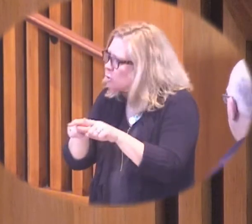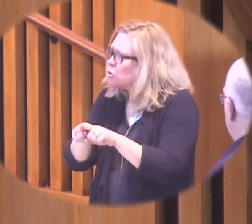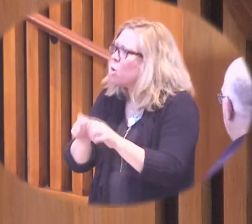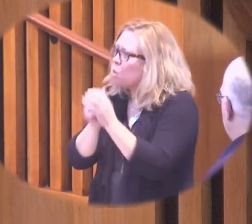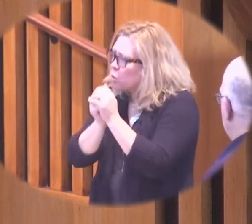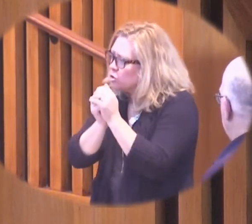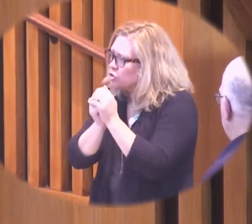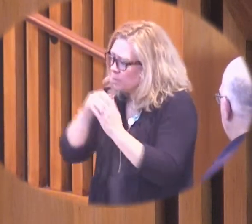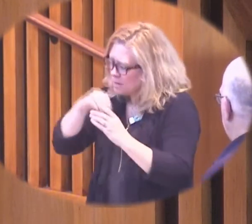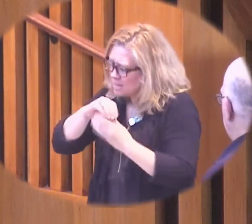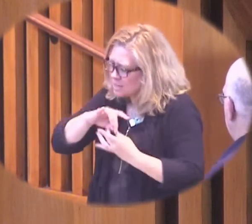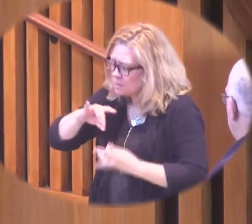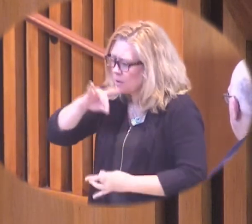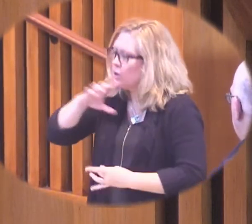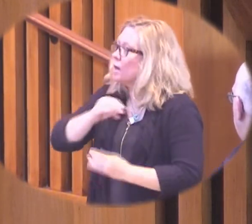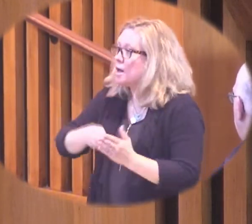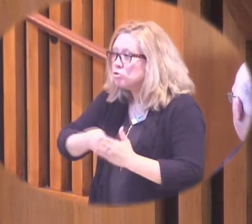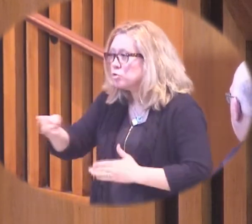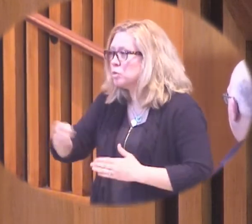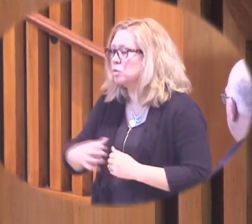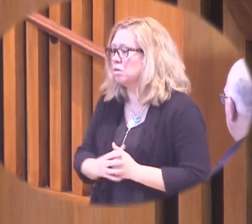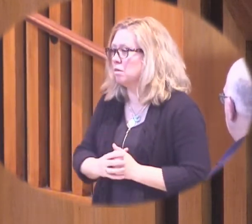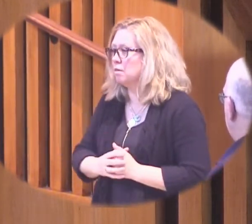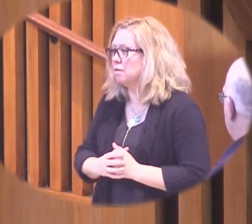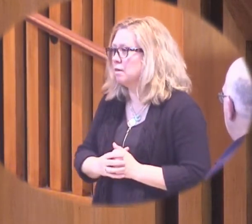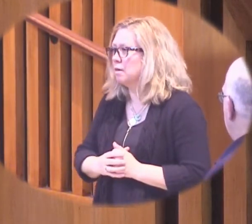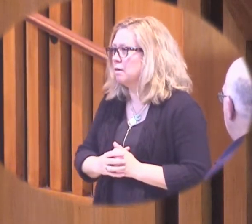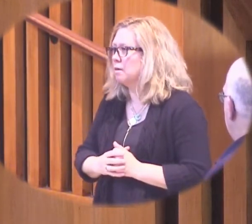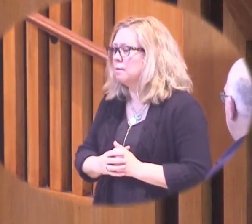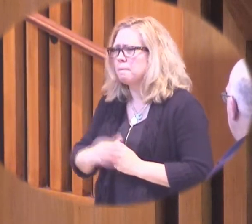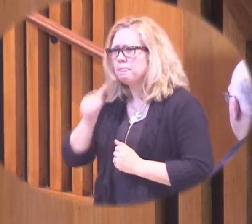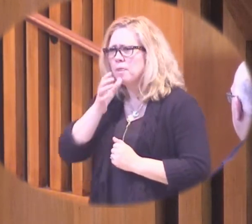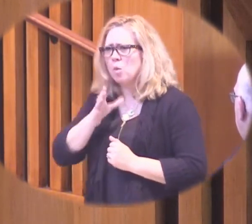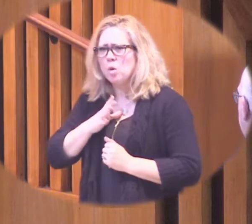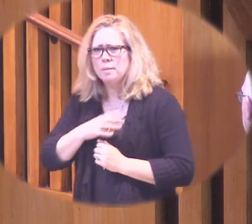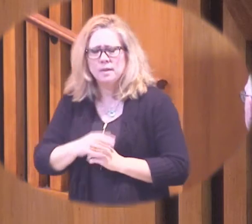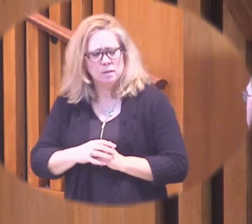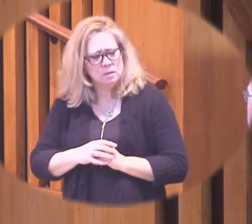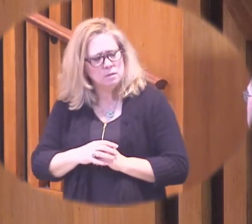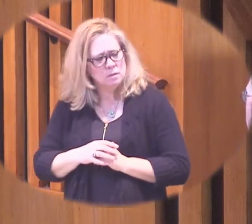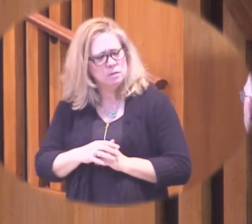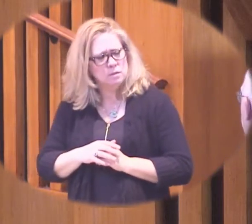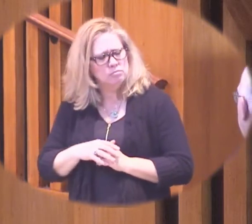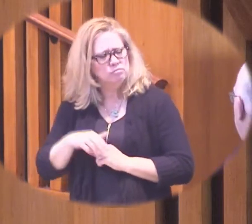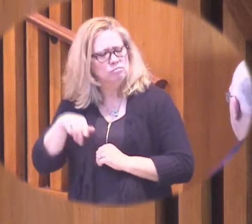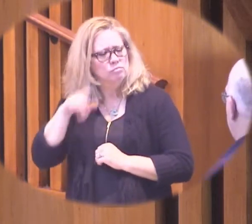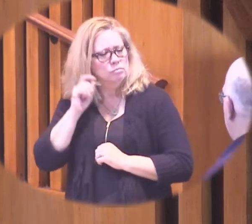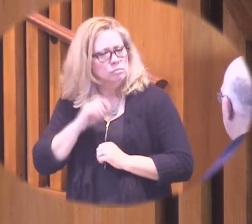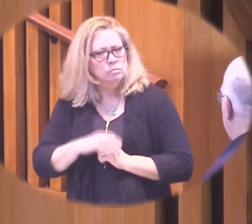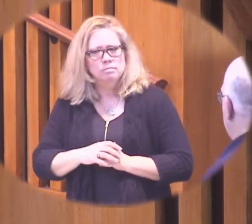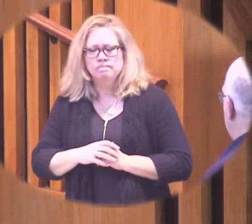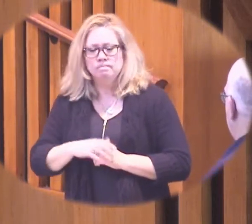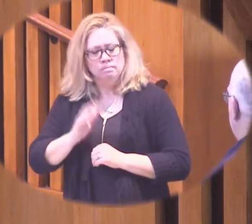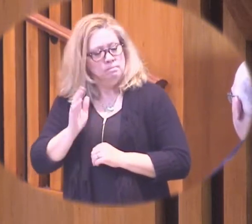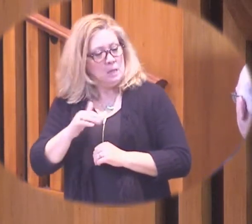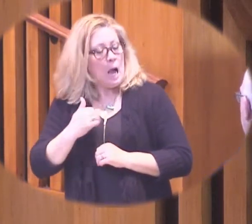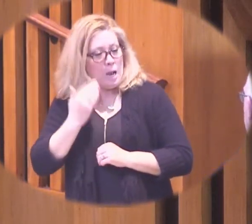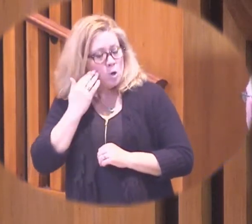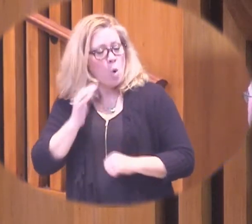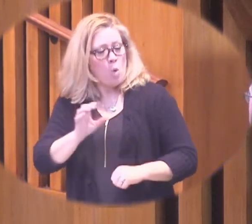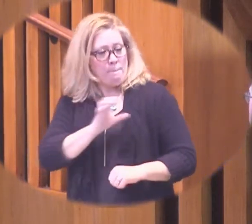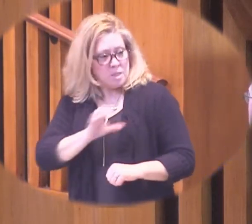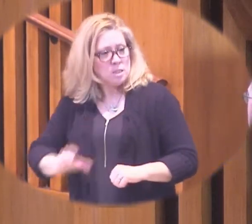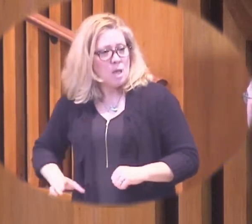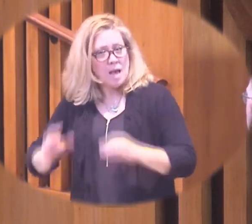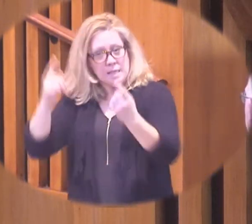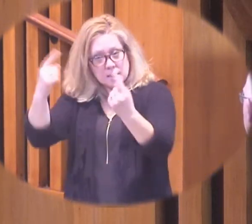spirit and in truth. The woman said to him, I know that the Messiah is coming,